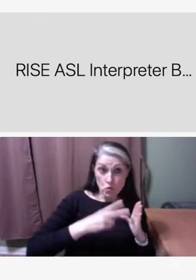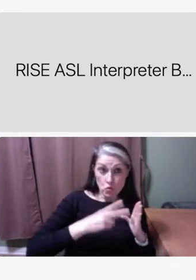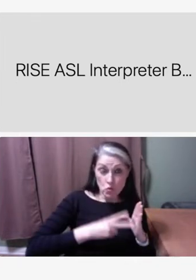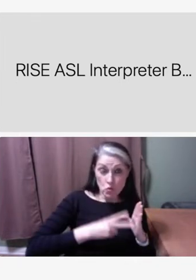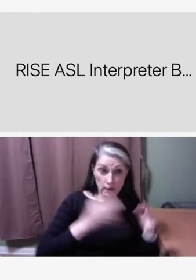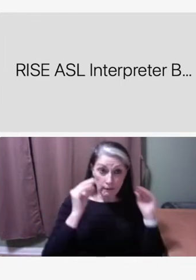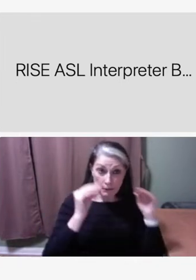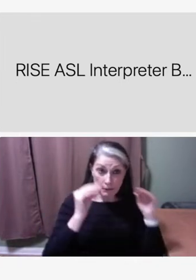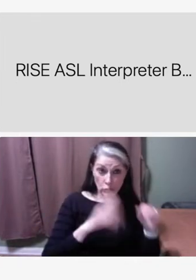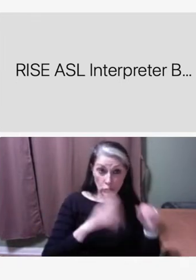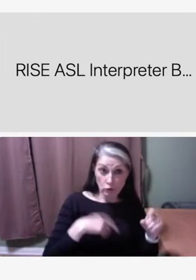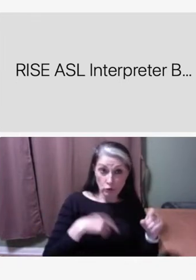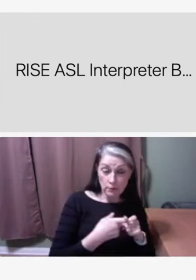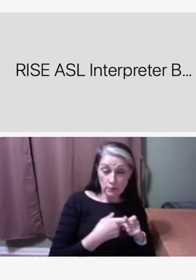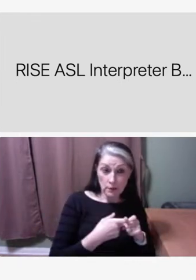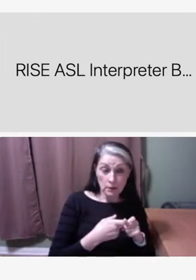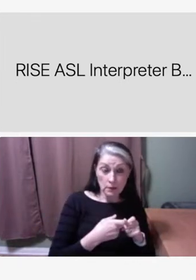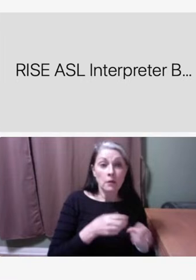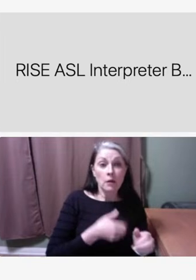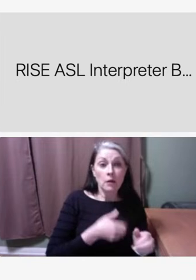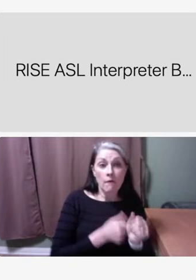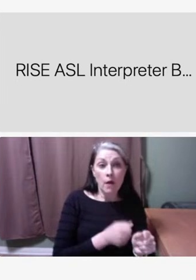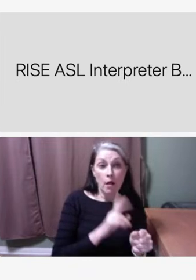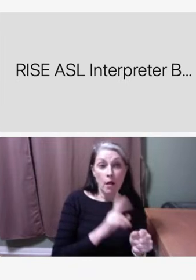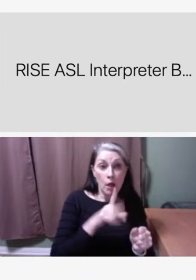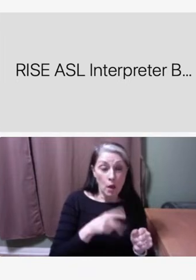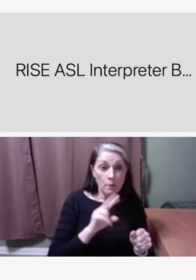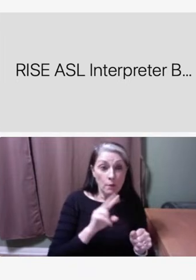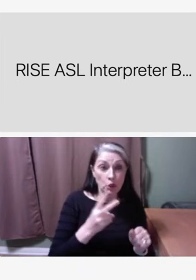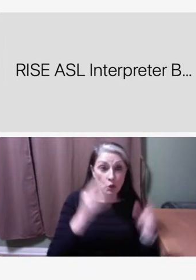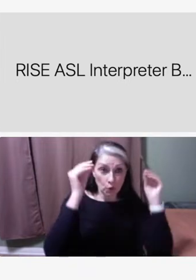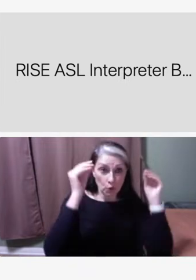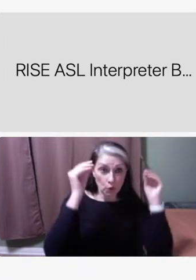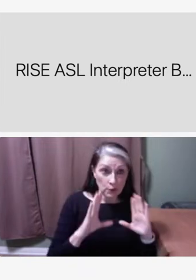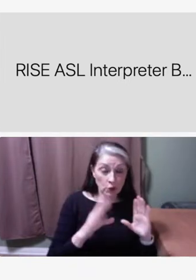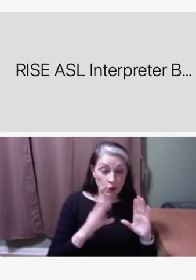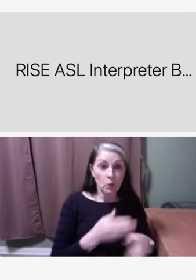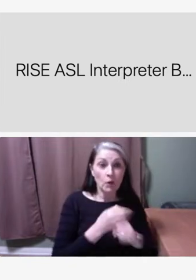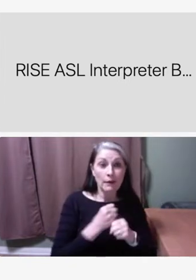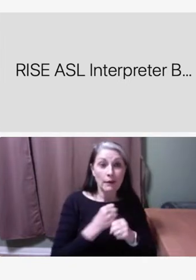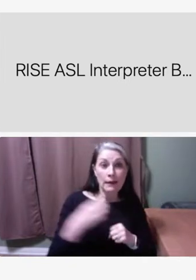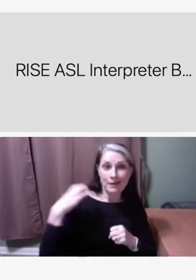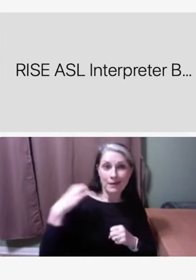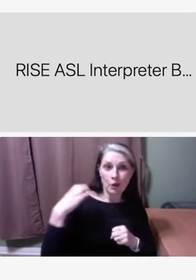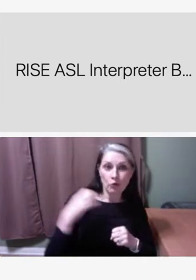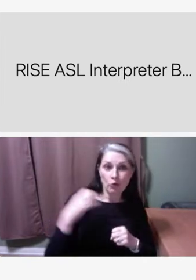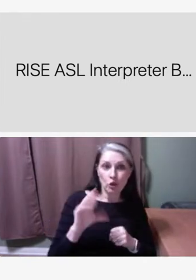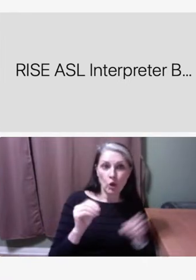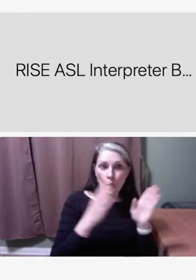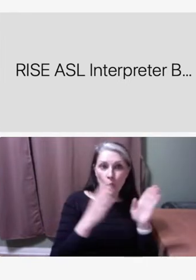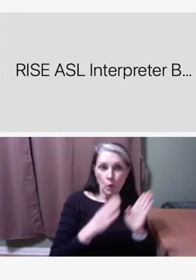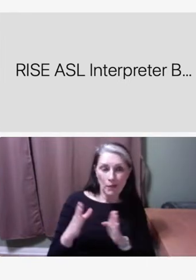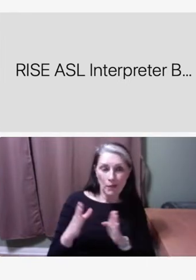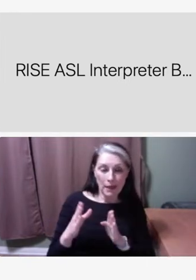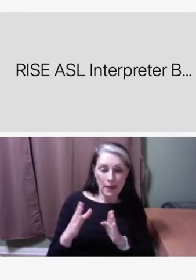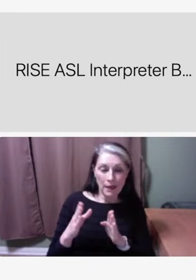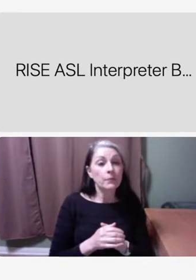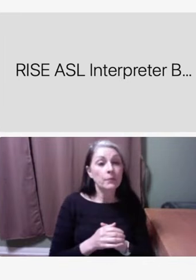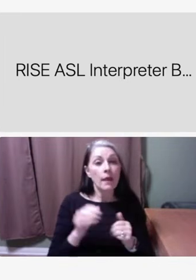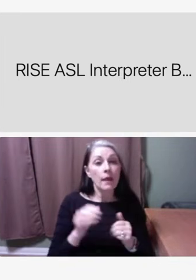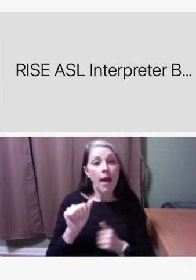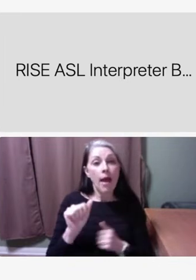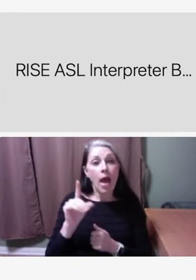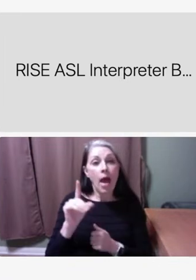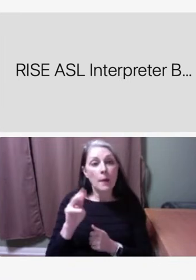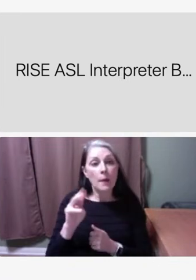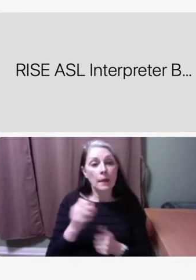to the summit, all dual teachers will receive coaching and co-planning with GABE. DI school administrators will also participate in a day of learning